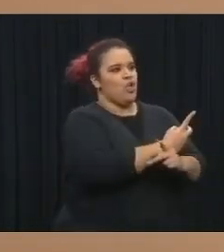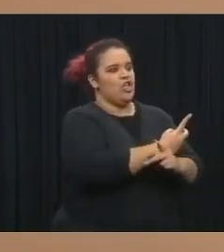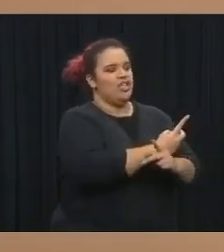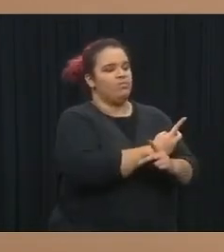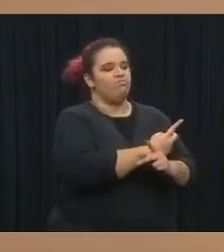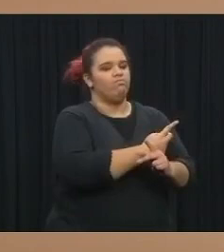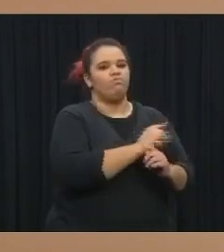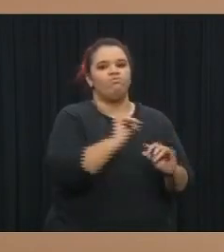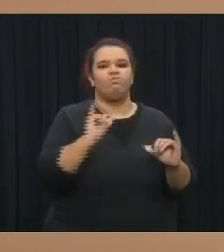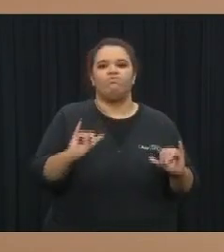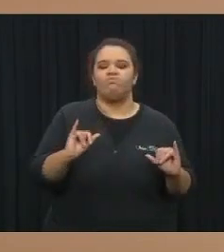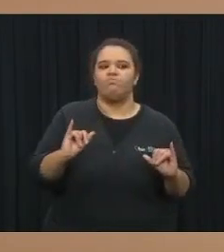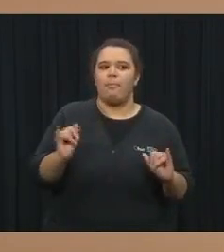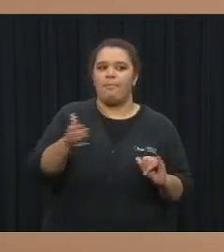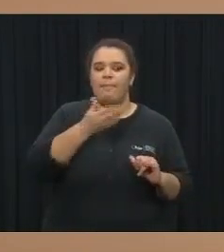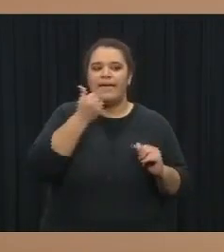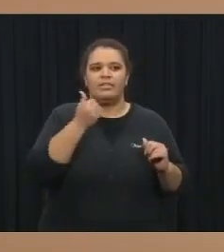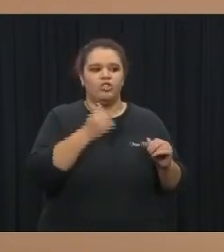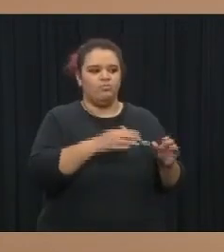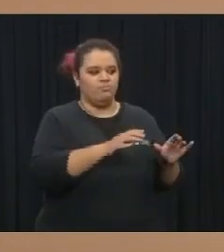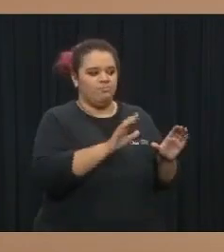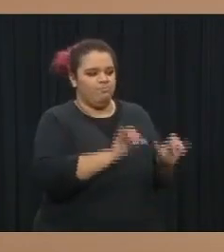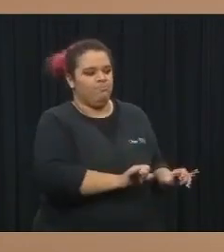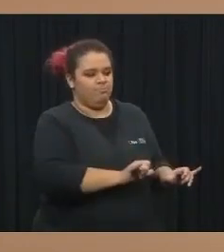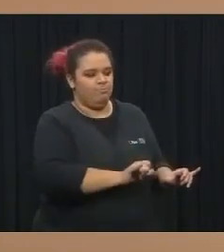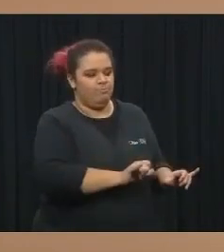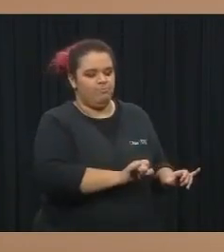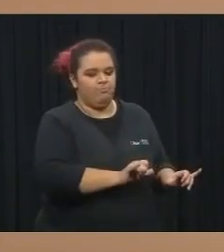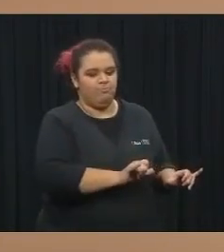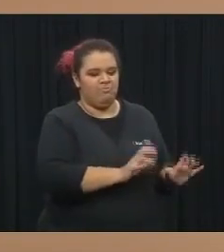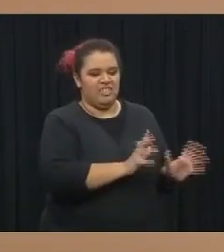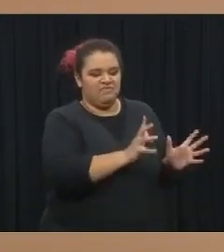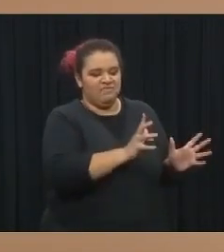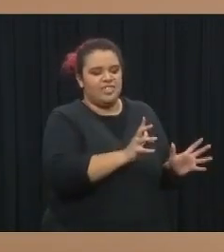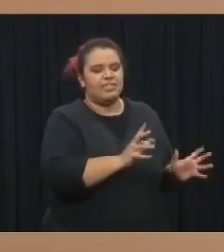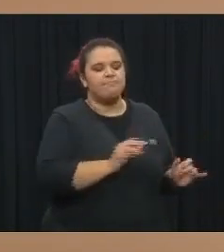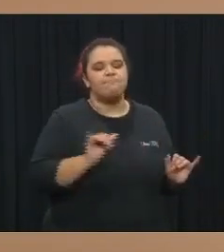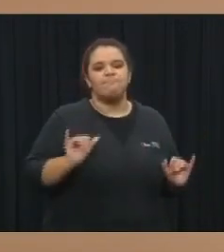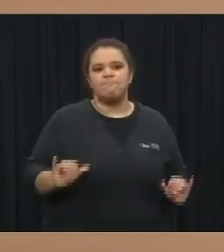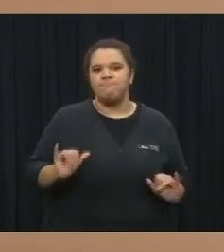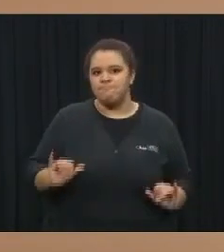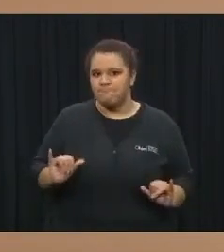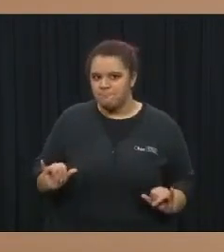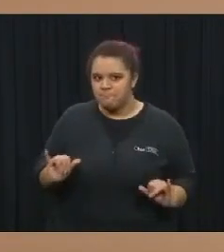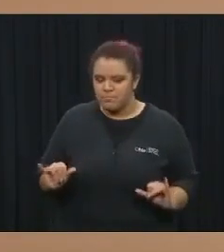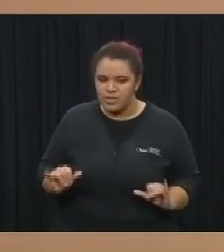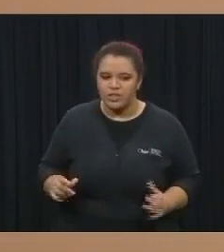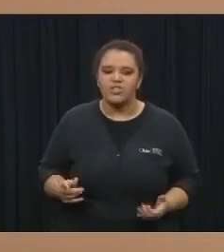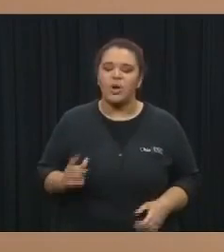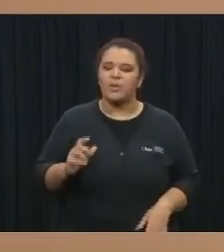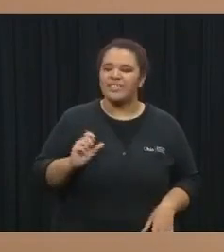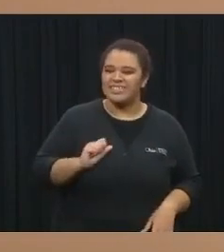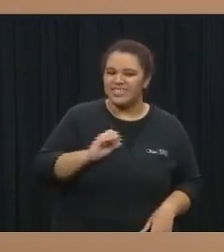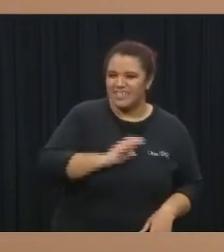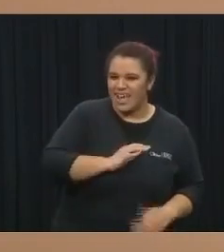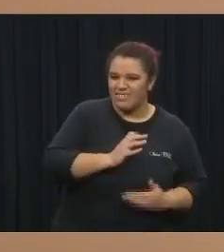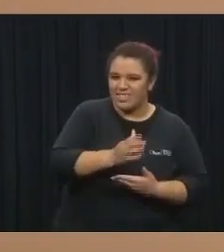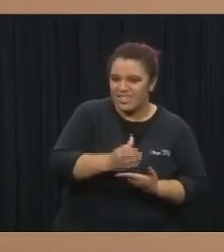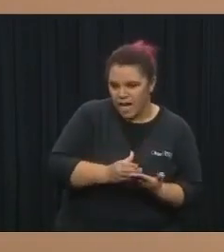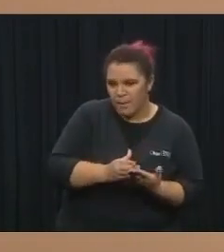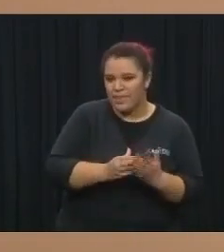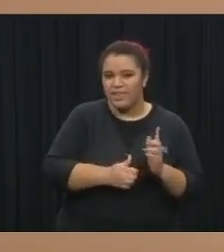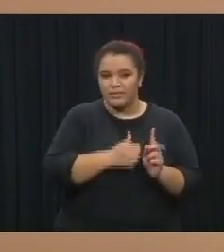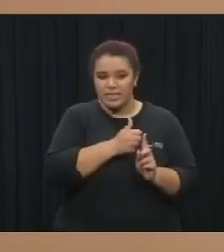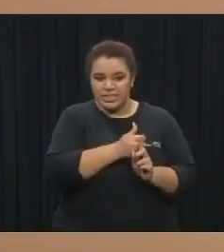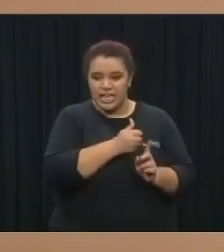facility. So there's a lot being done with staffing also on how they operate. Some staff are themselves